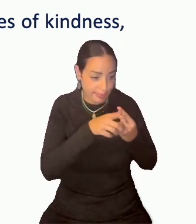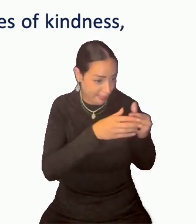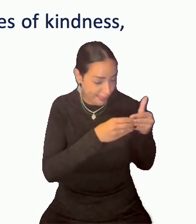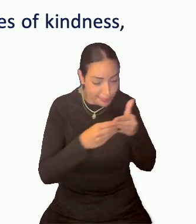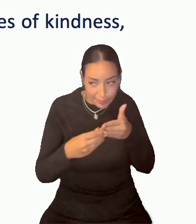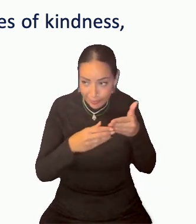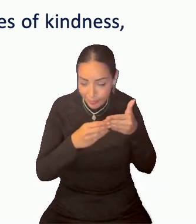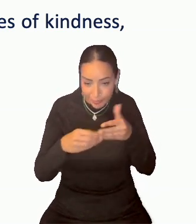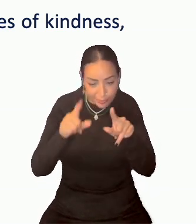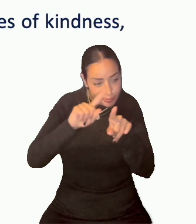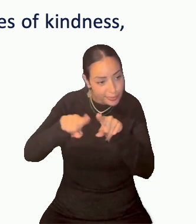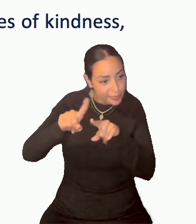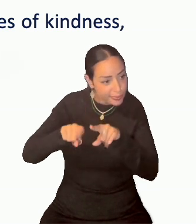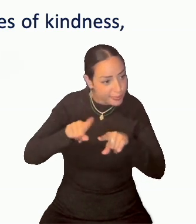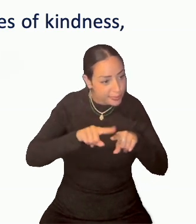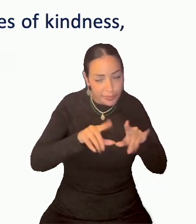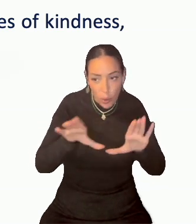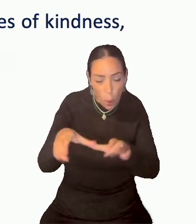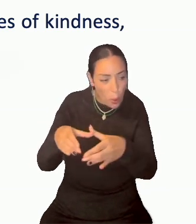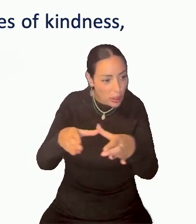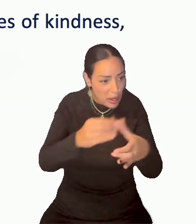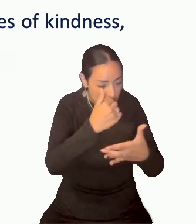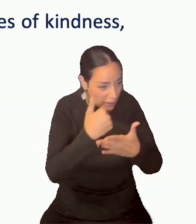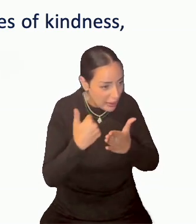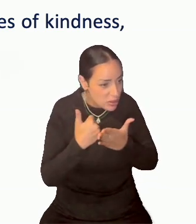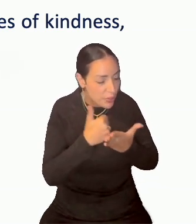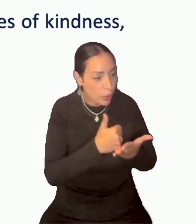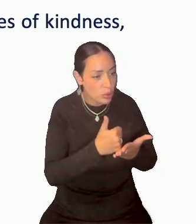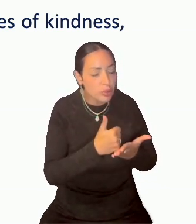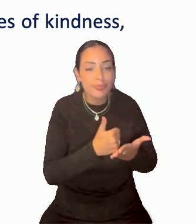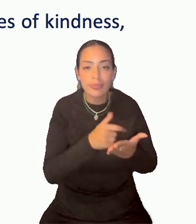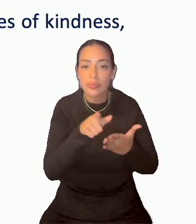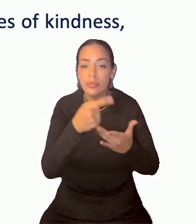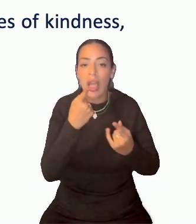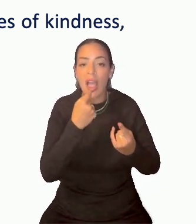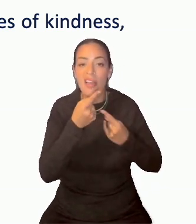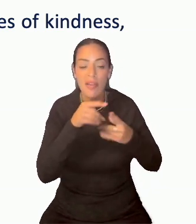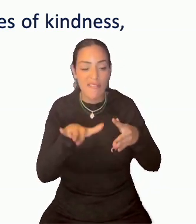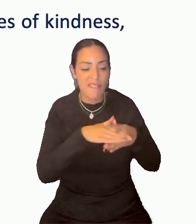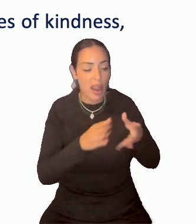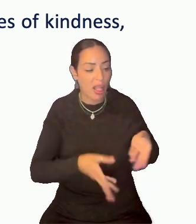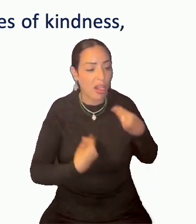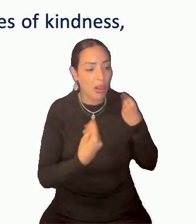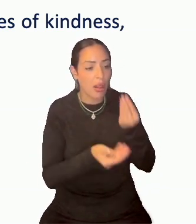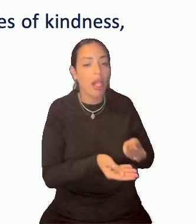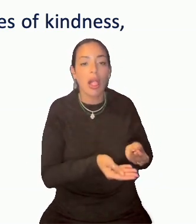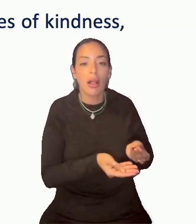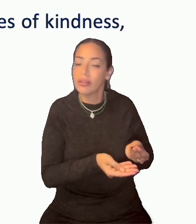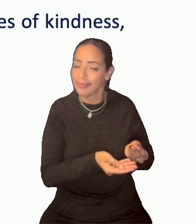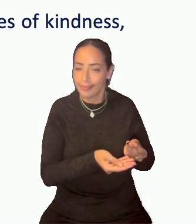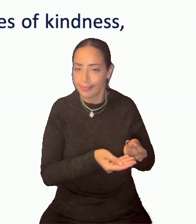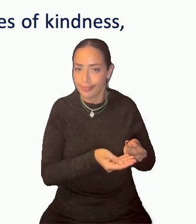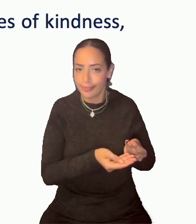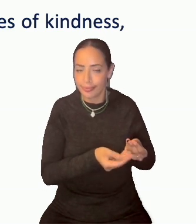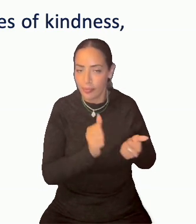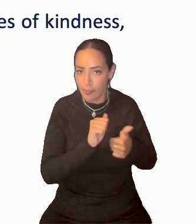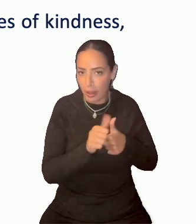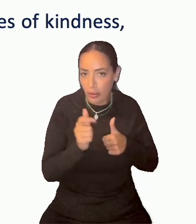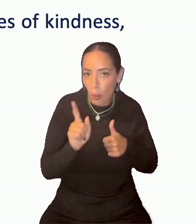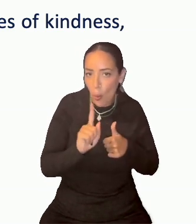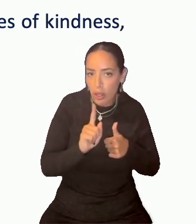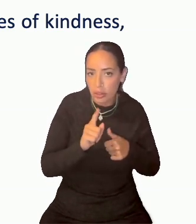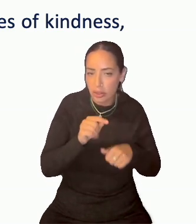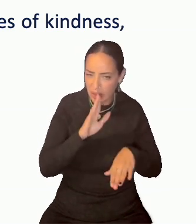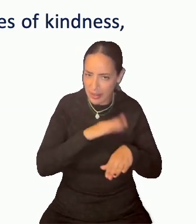based on this understanding of the needs of the bereaved family. So rather than just presenting a file with information, it's about